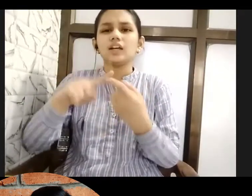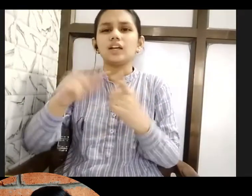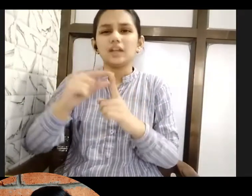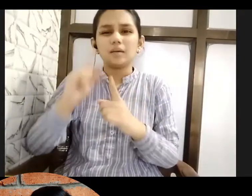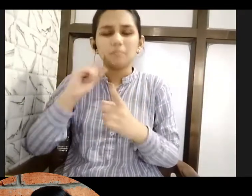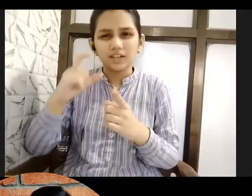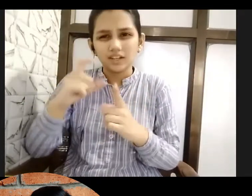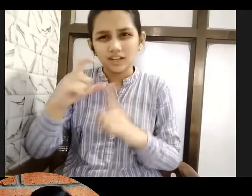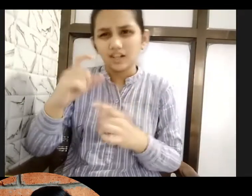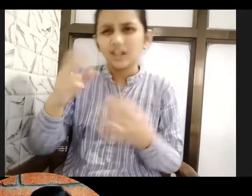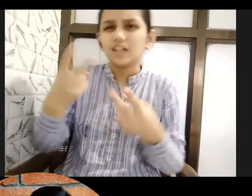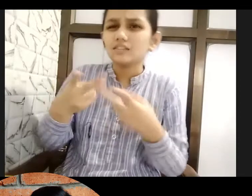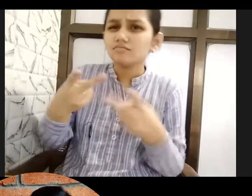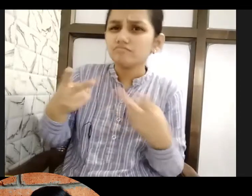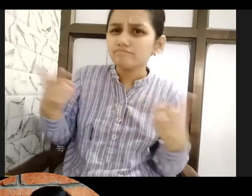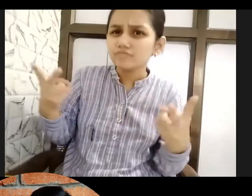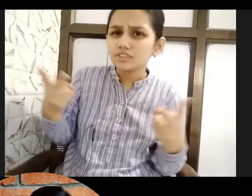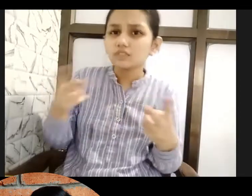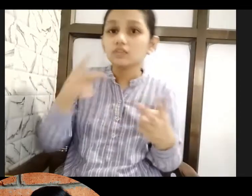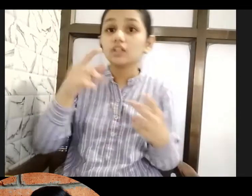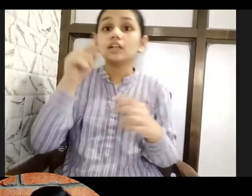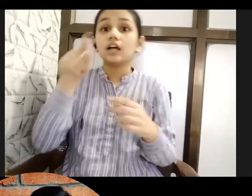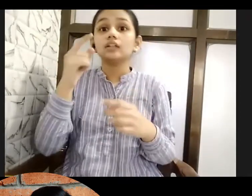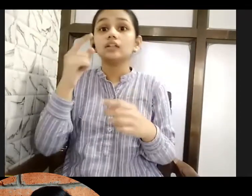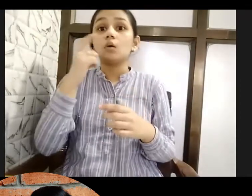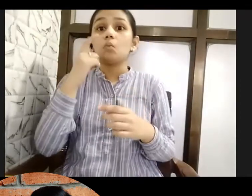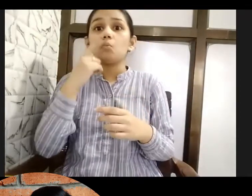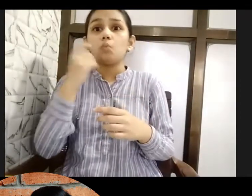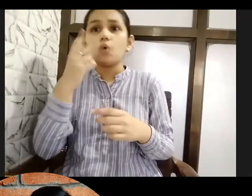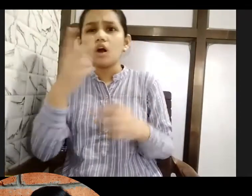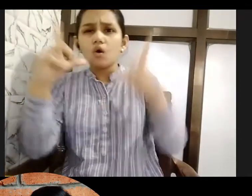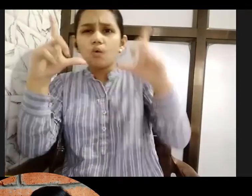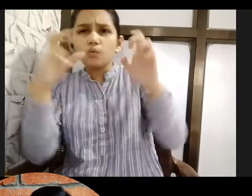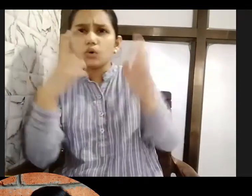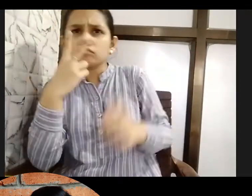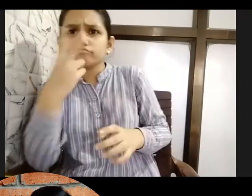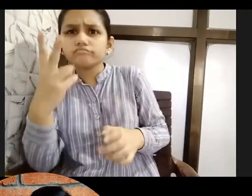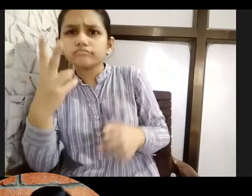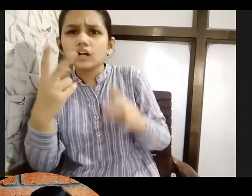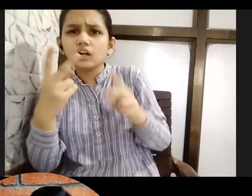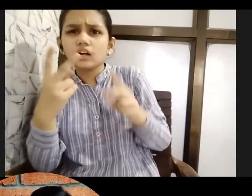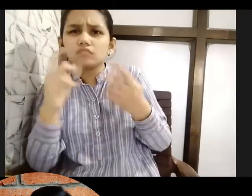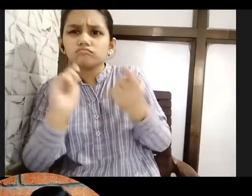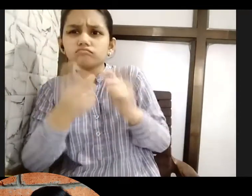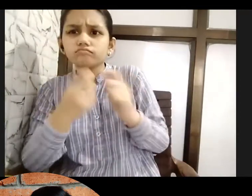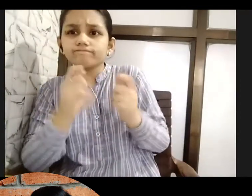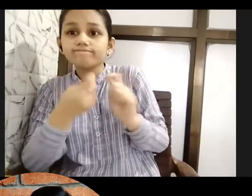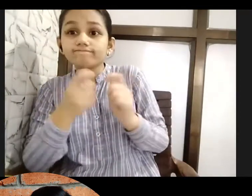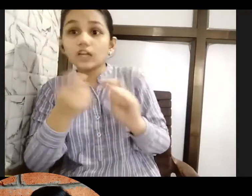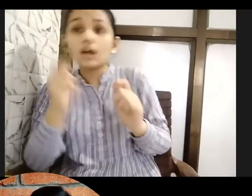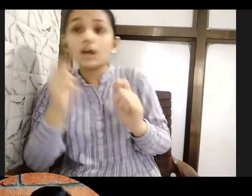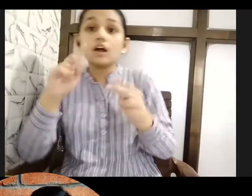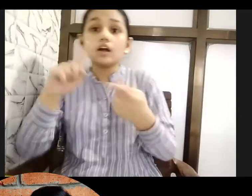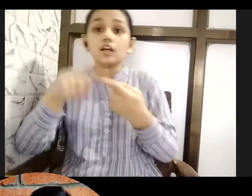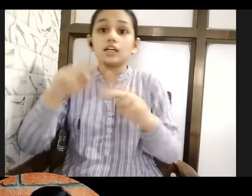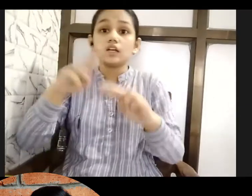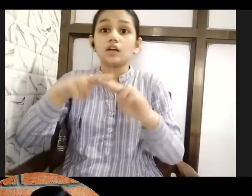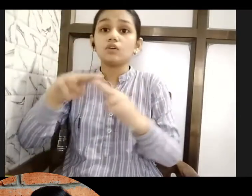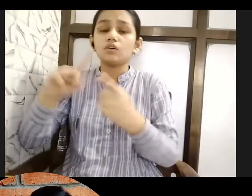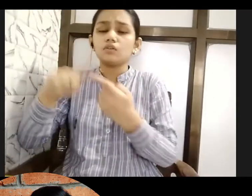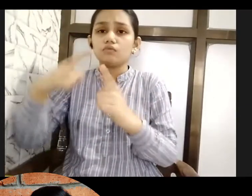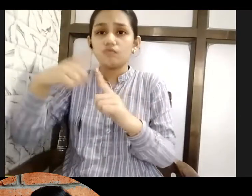effect. Please have a look at Adil. He's changing. Summer effects, afterglow effects, solar